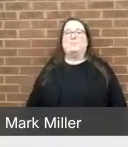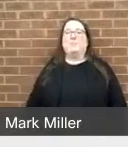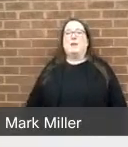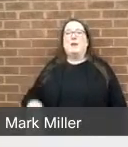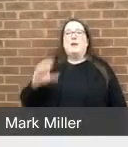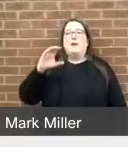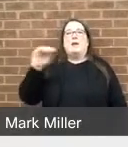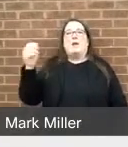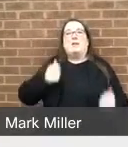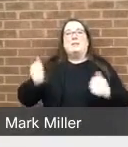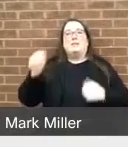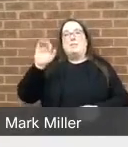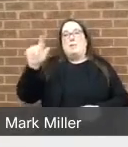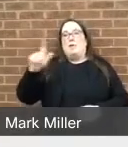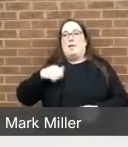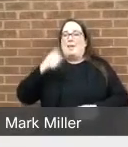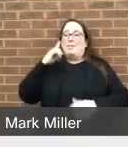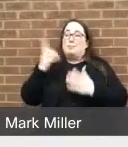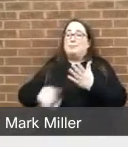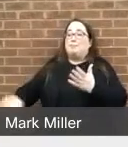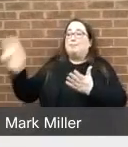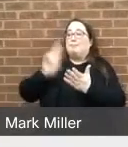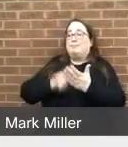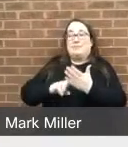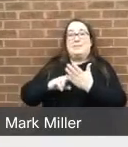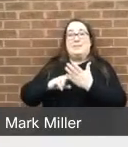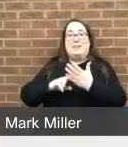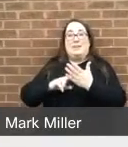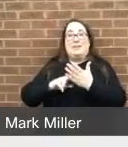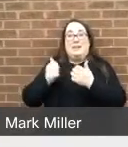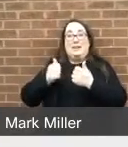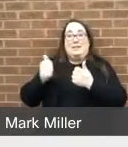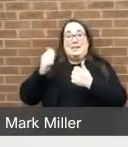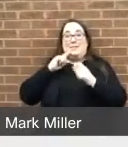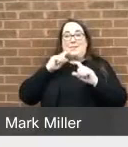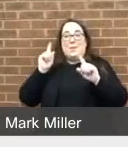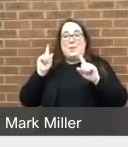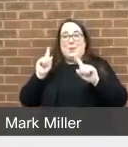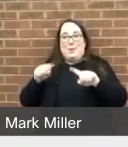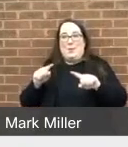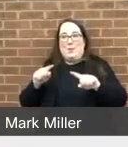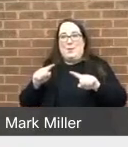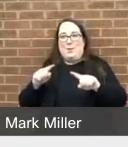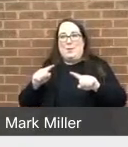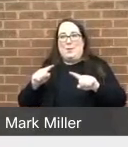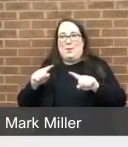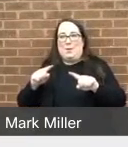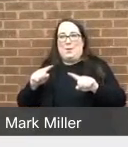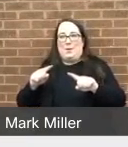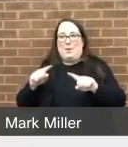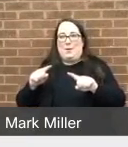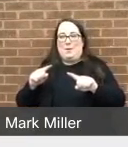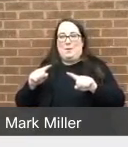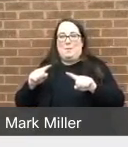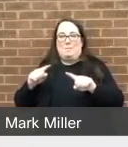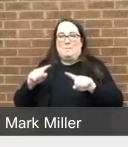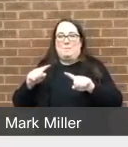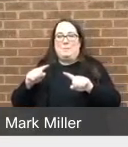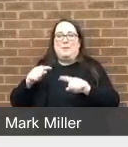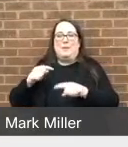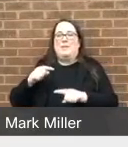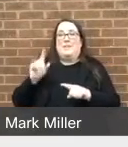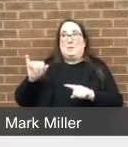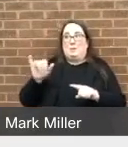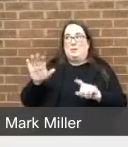I think your signing of the executive order actually brought the sun out. I may be imagining that, but it was great